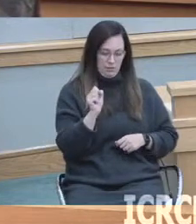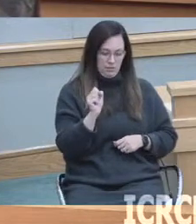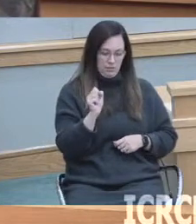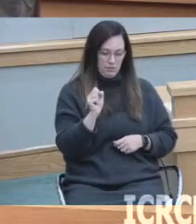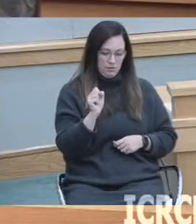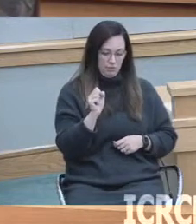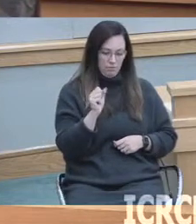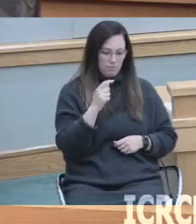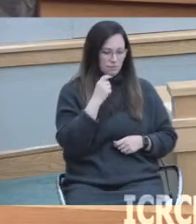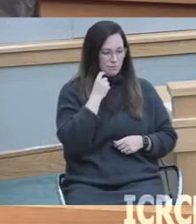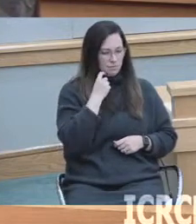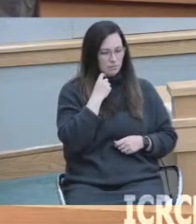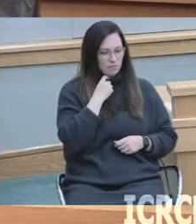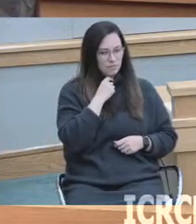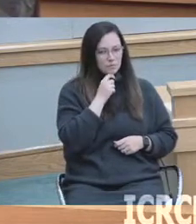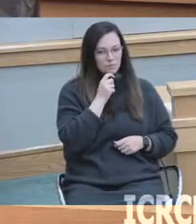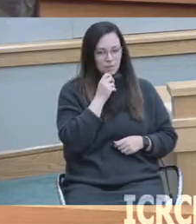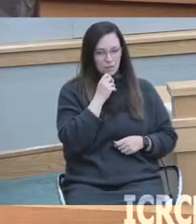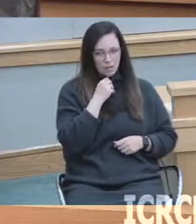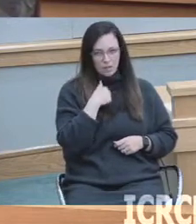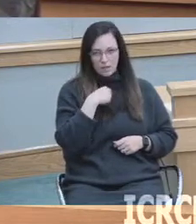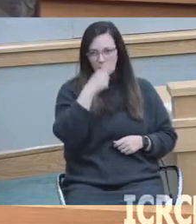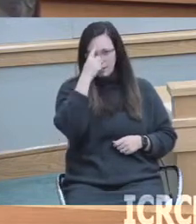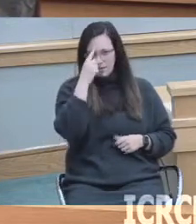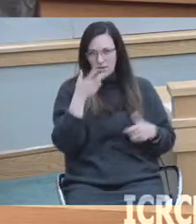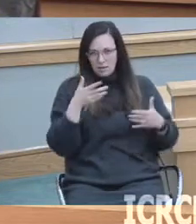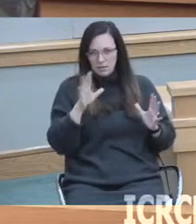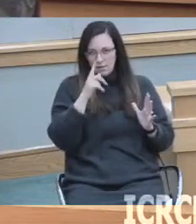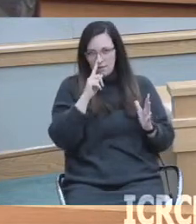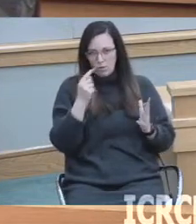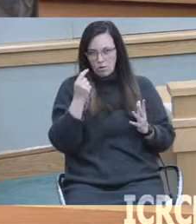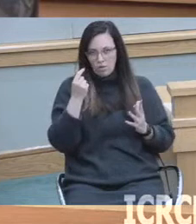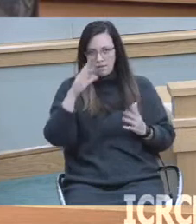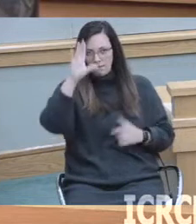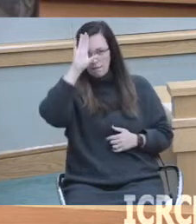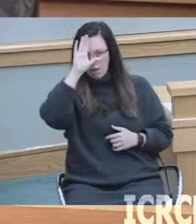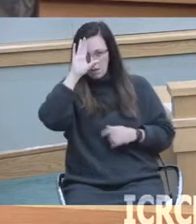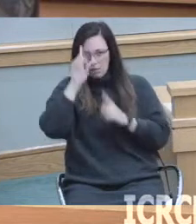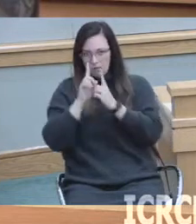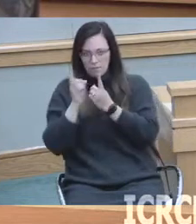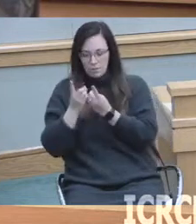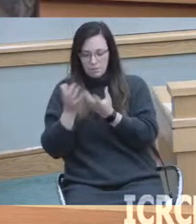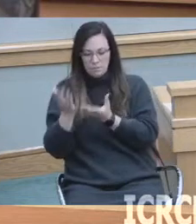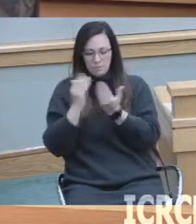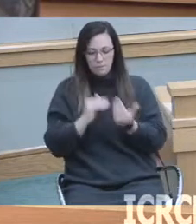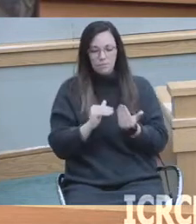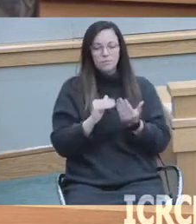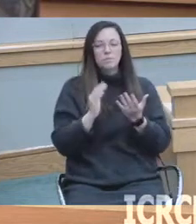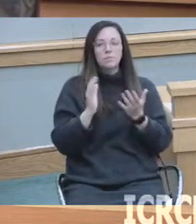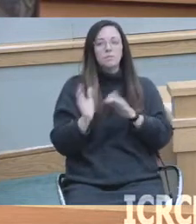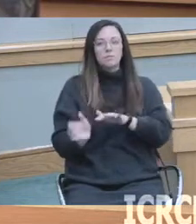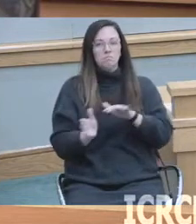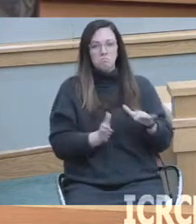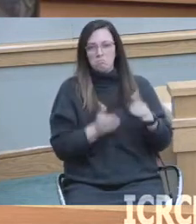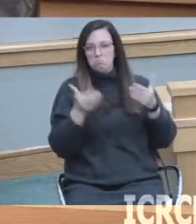I think that's it for the fire department. Cultural arts had a really great January.